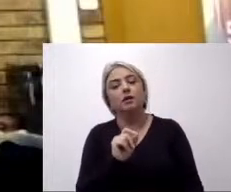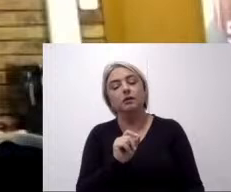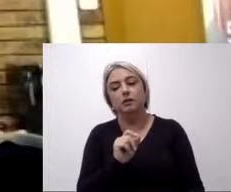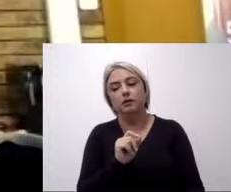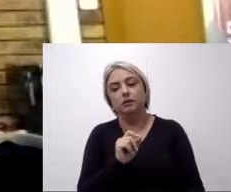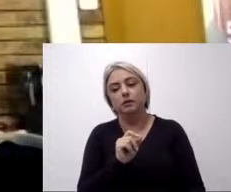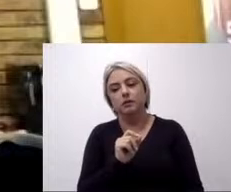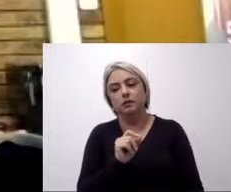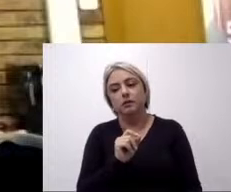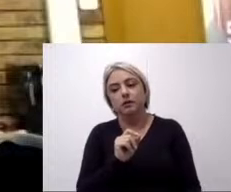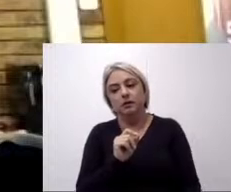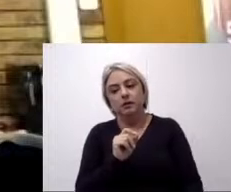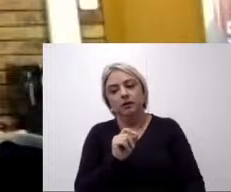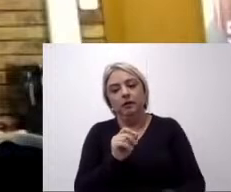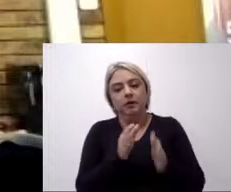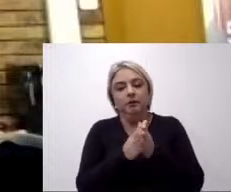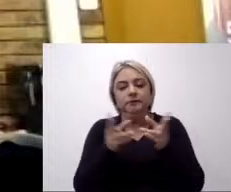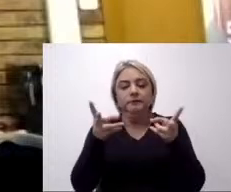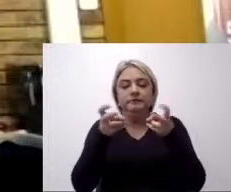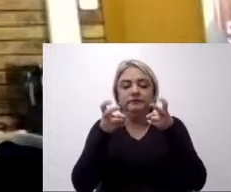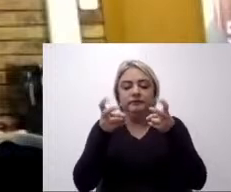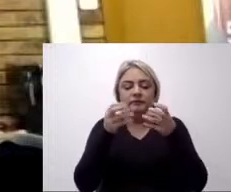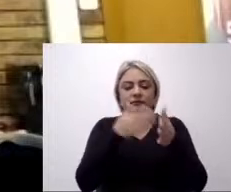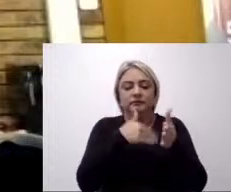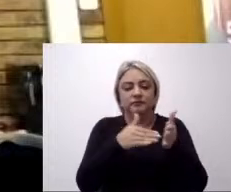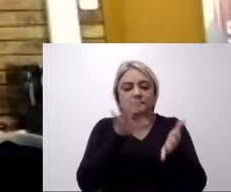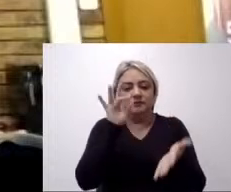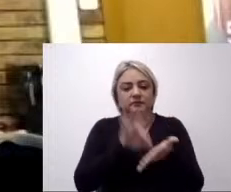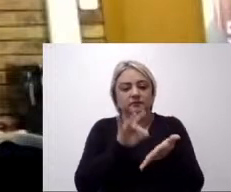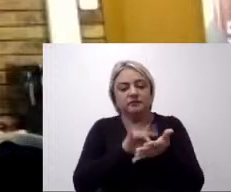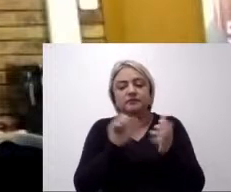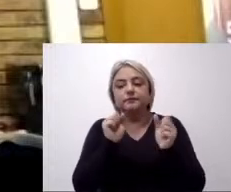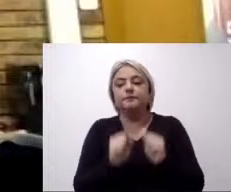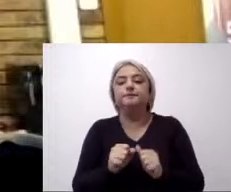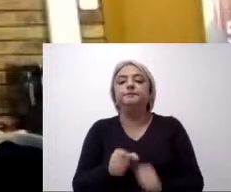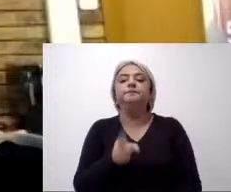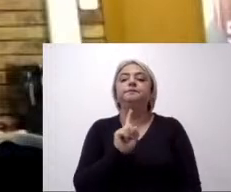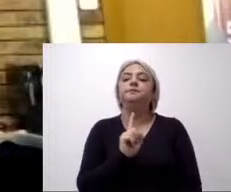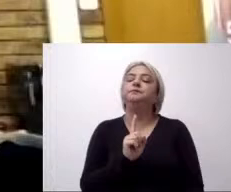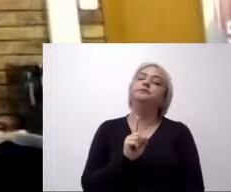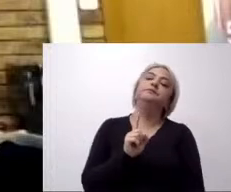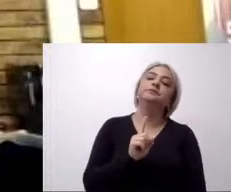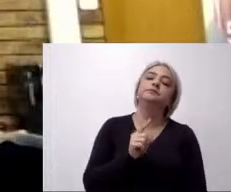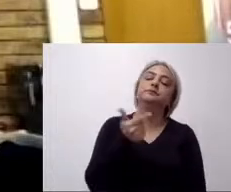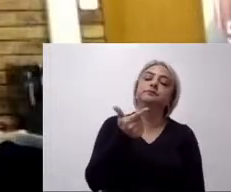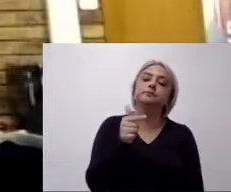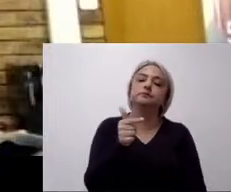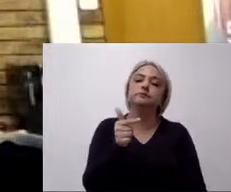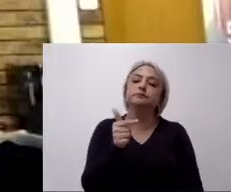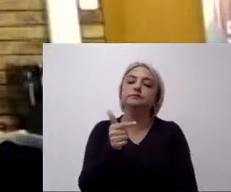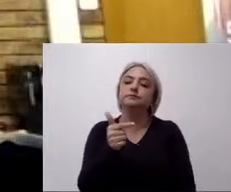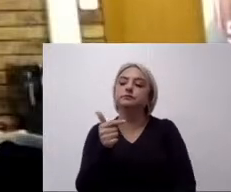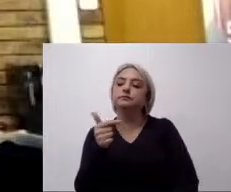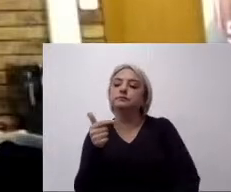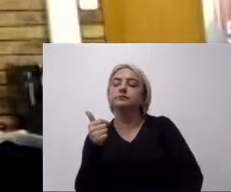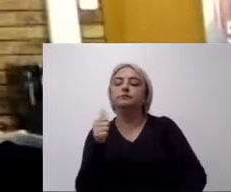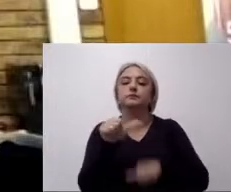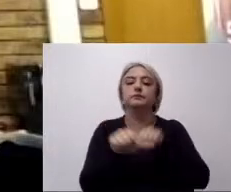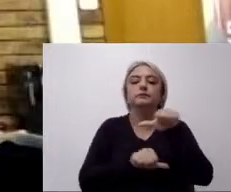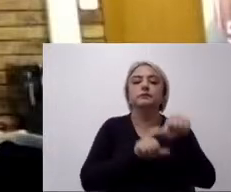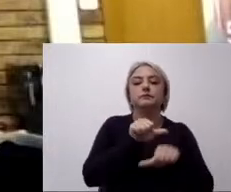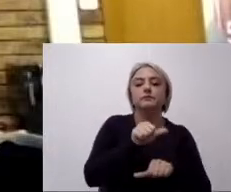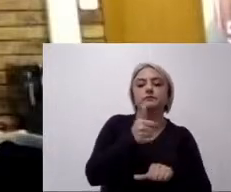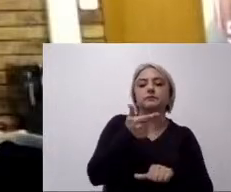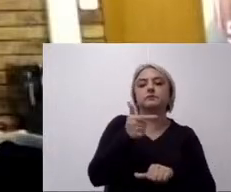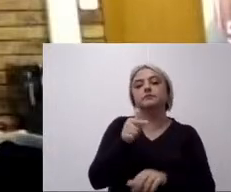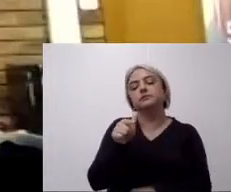when you observe all this reality, you can say that first, there is no change without, it's something very obvious. There is